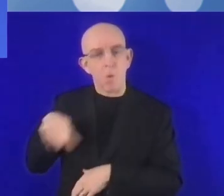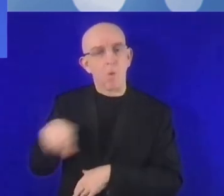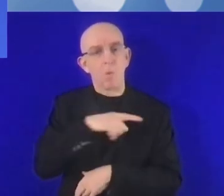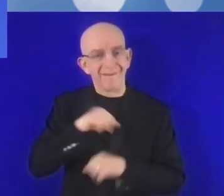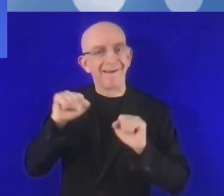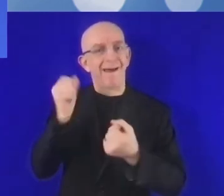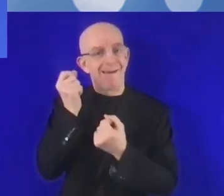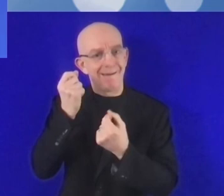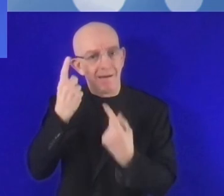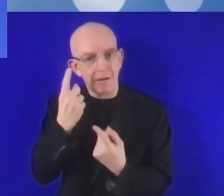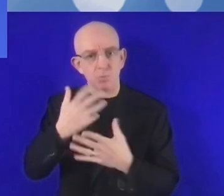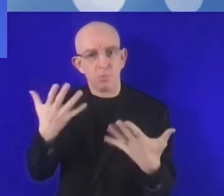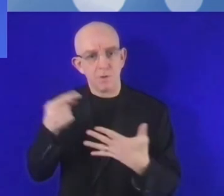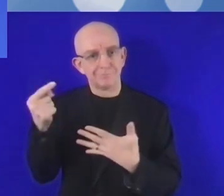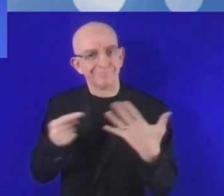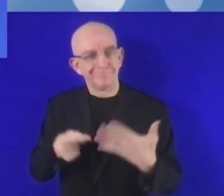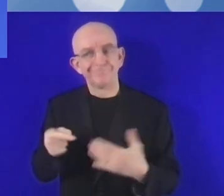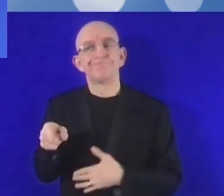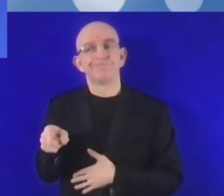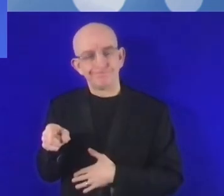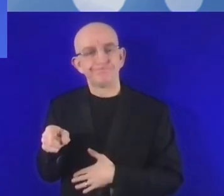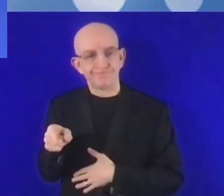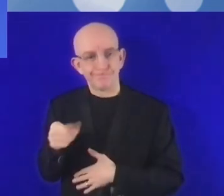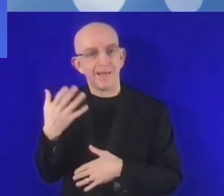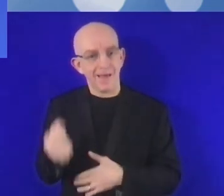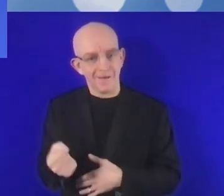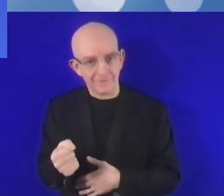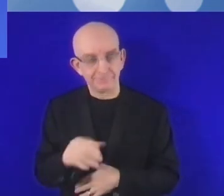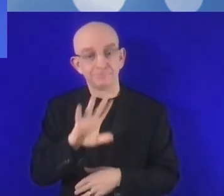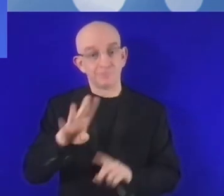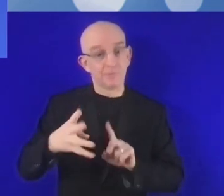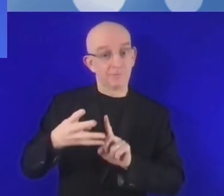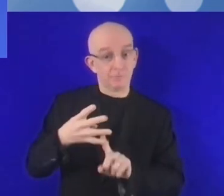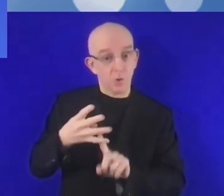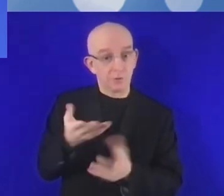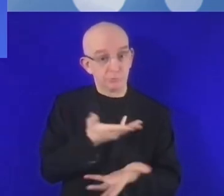discussed yesterday was cybersecurity. Cybersecurity as seen from the perspective